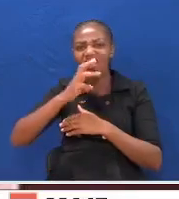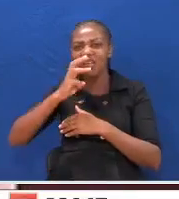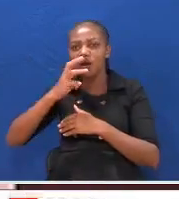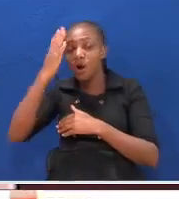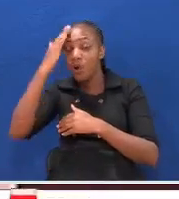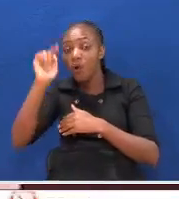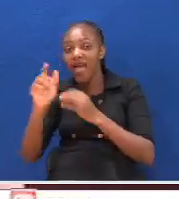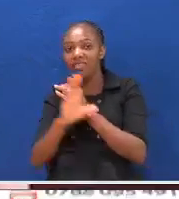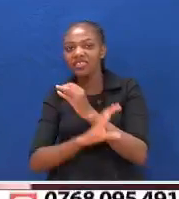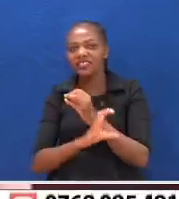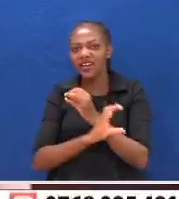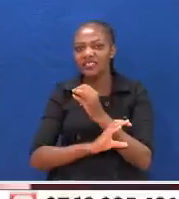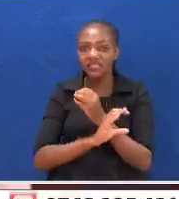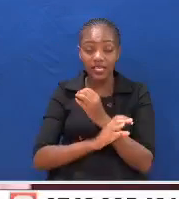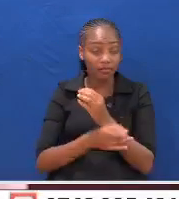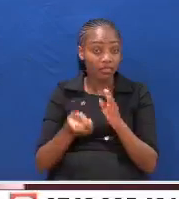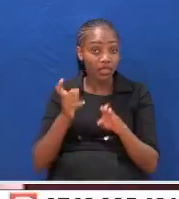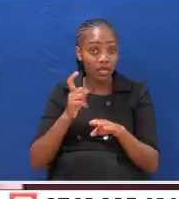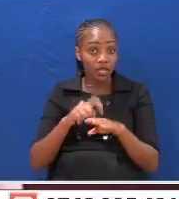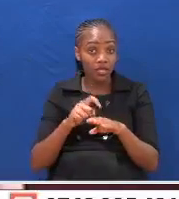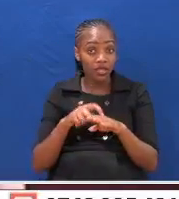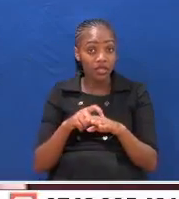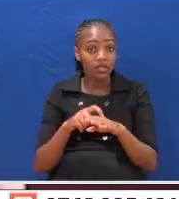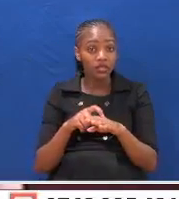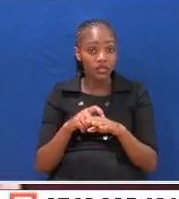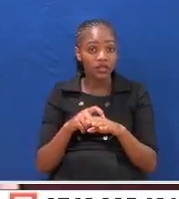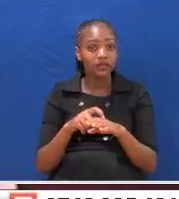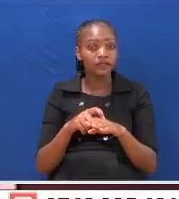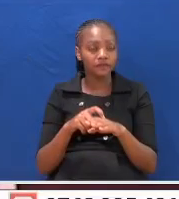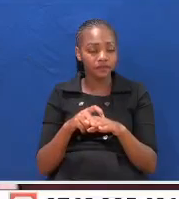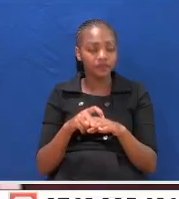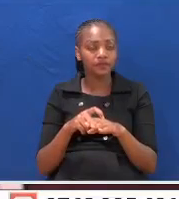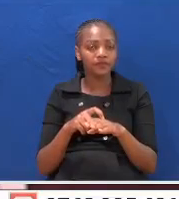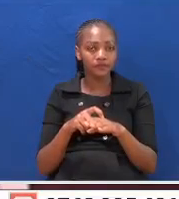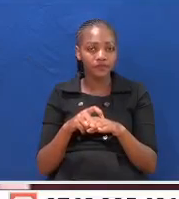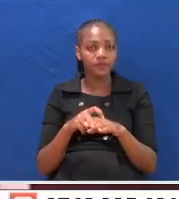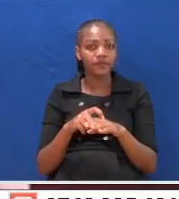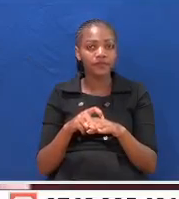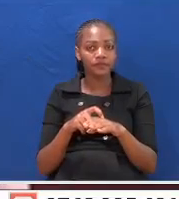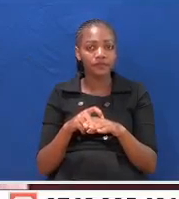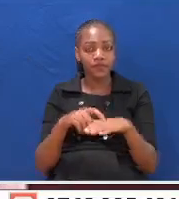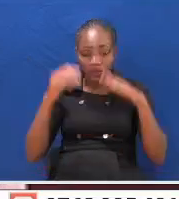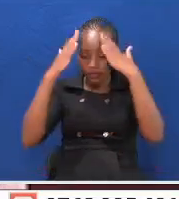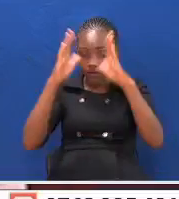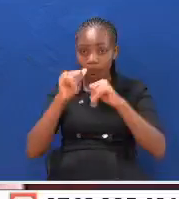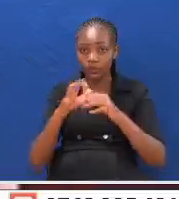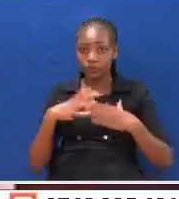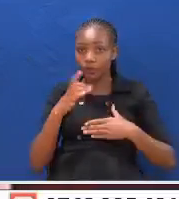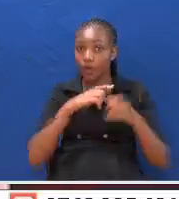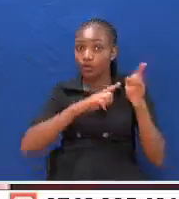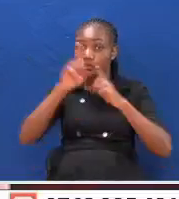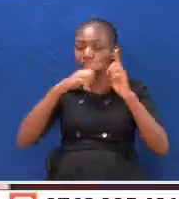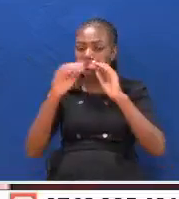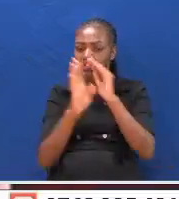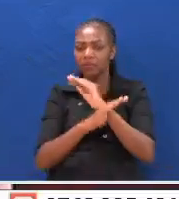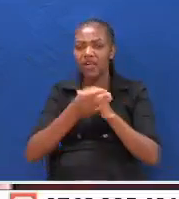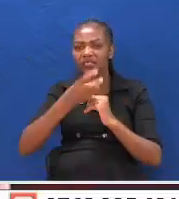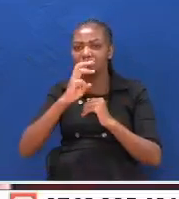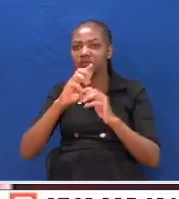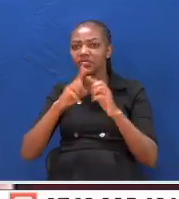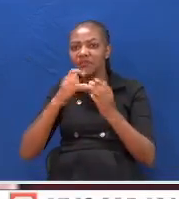county, hata ukimaliza wapishi, wale ambao na transport illicit brews, changa na